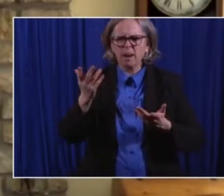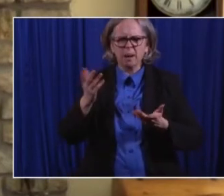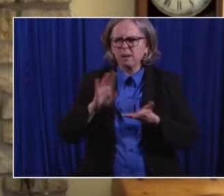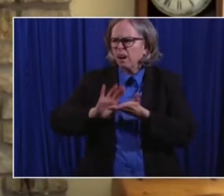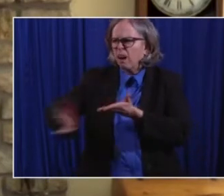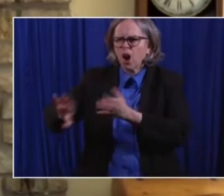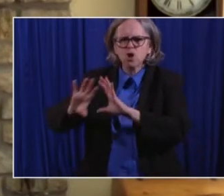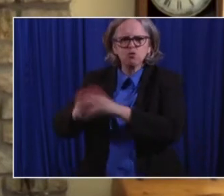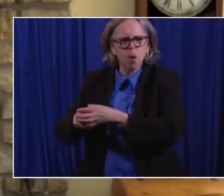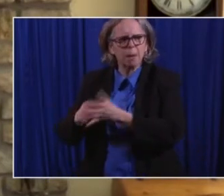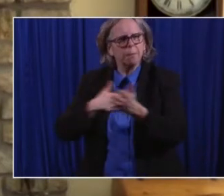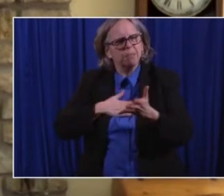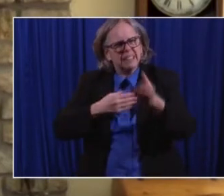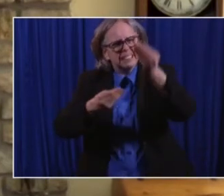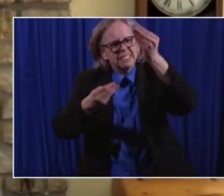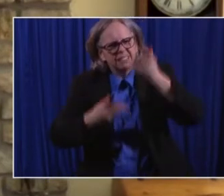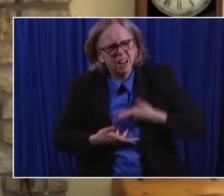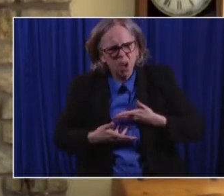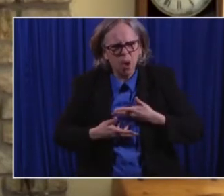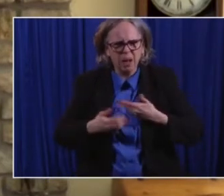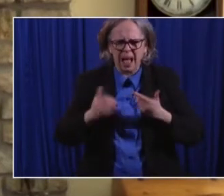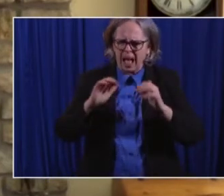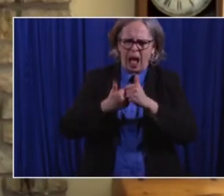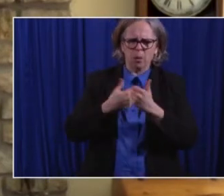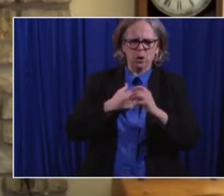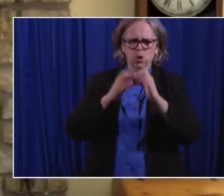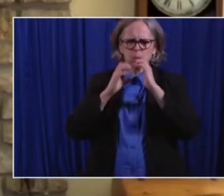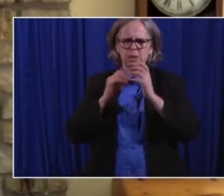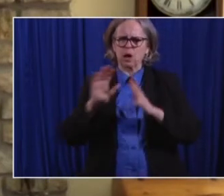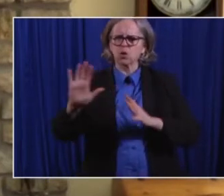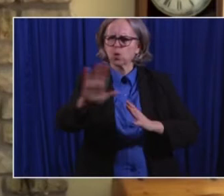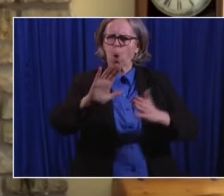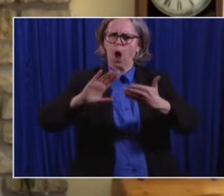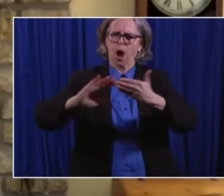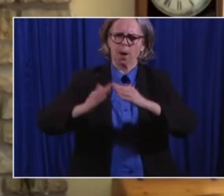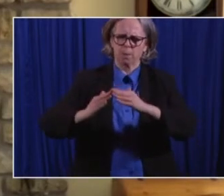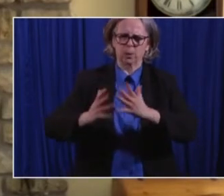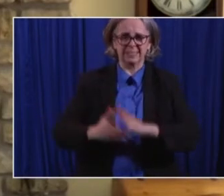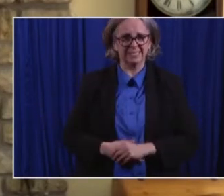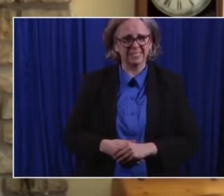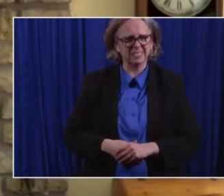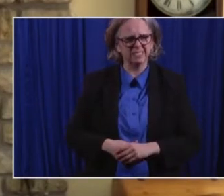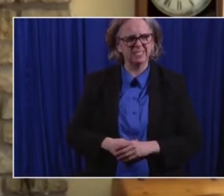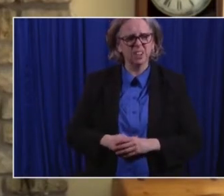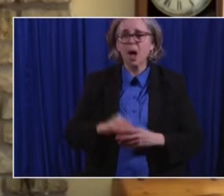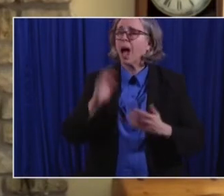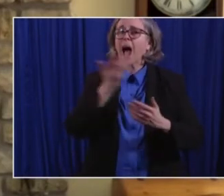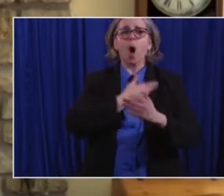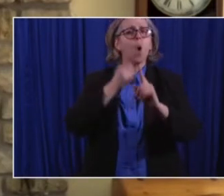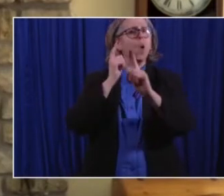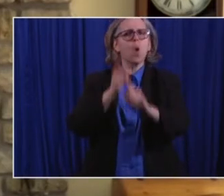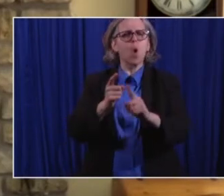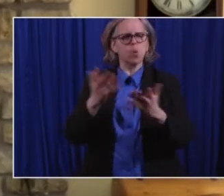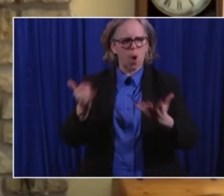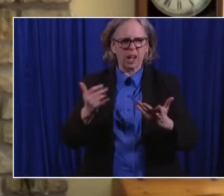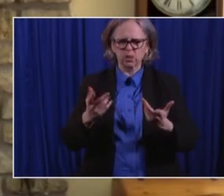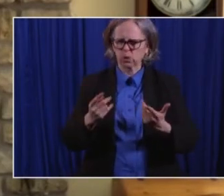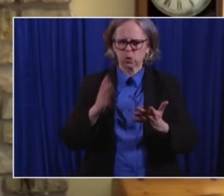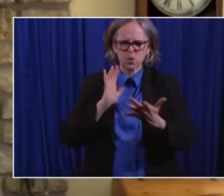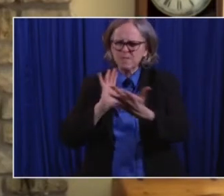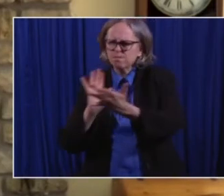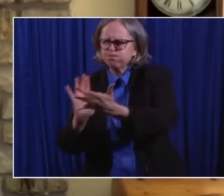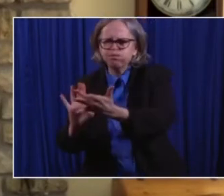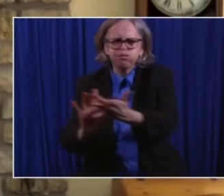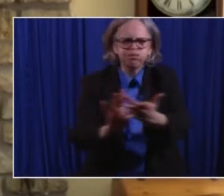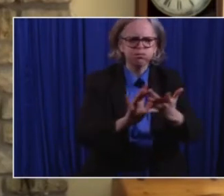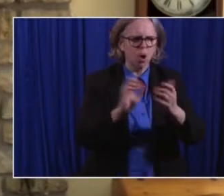community. We all have a part to play in making sure each and every one of us is able to move beyond this pandemic. And so